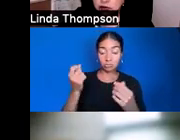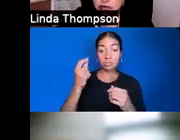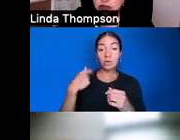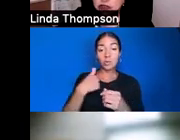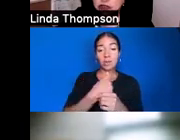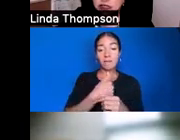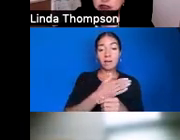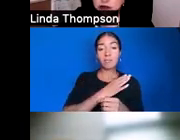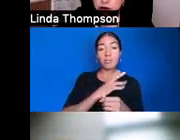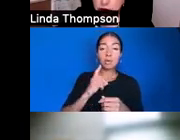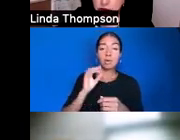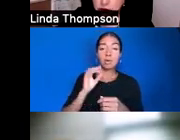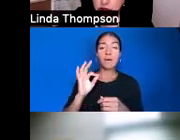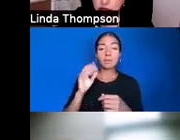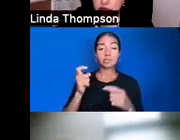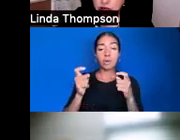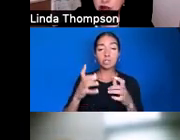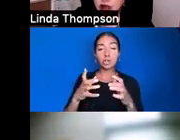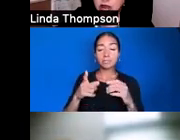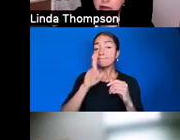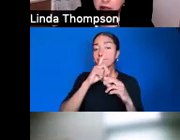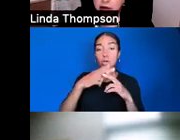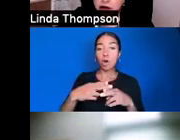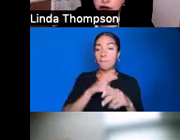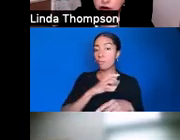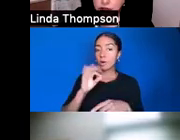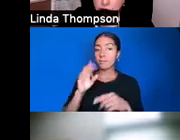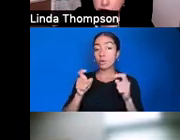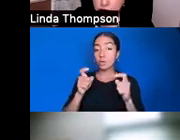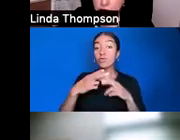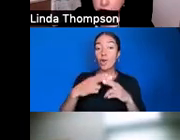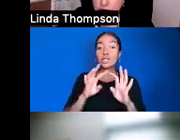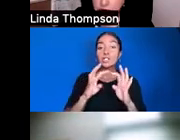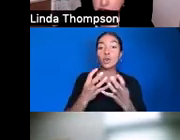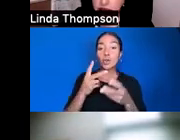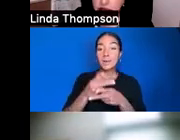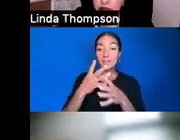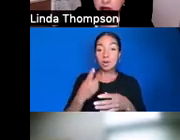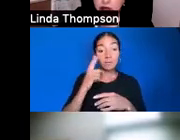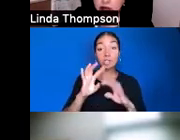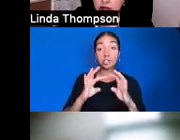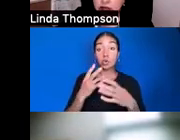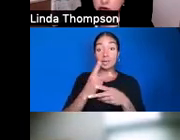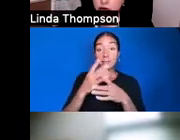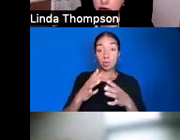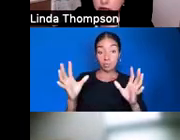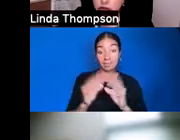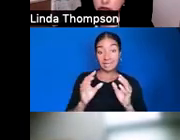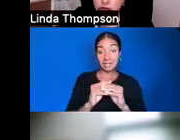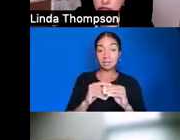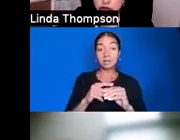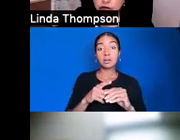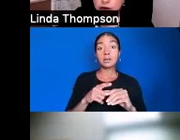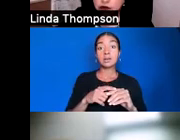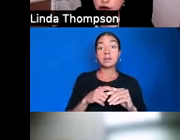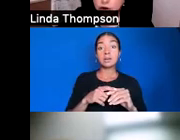board of directors, but circle keepers. And for circle keeper meetings, I was told